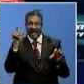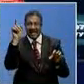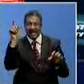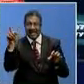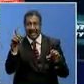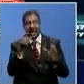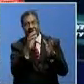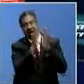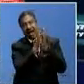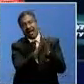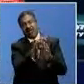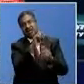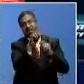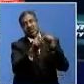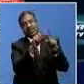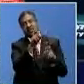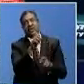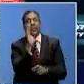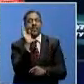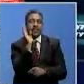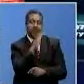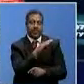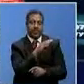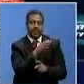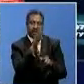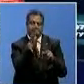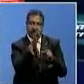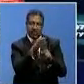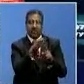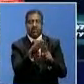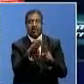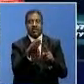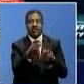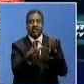Wemukosa, during a question for oral answer in Parliament. The Chinsali lawmaker